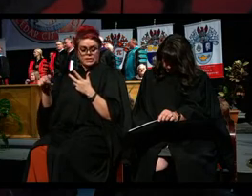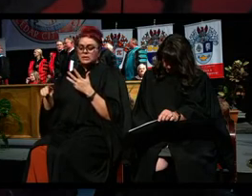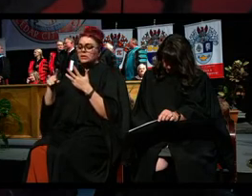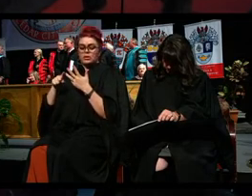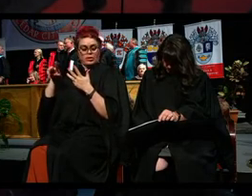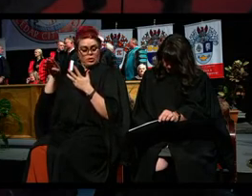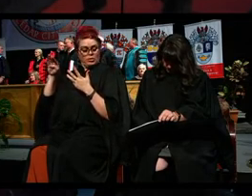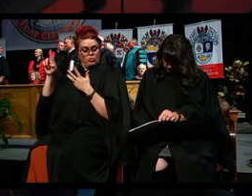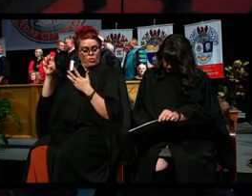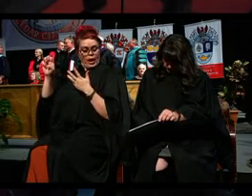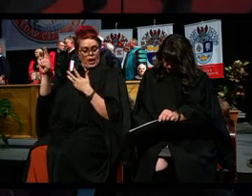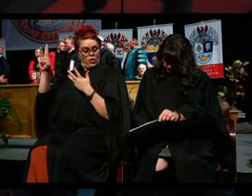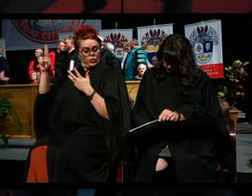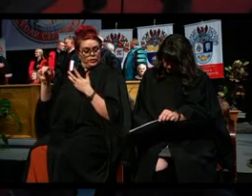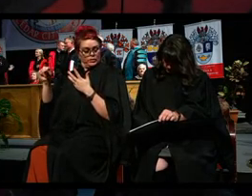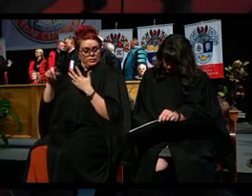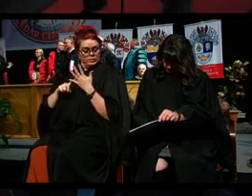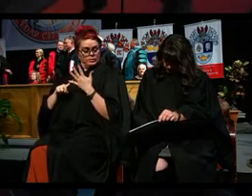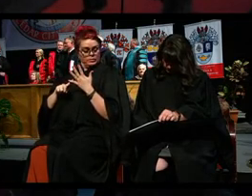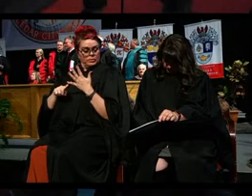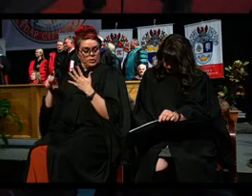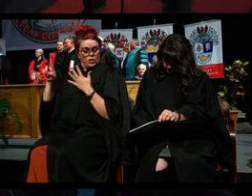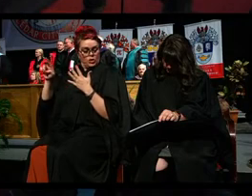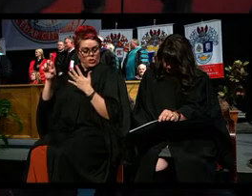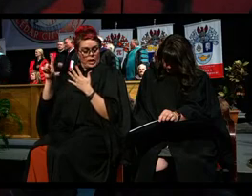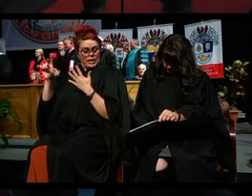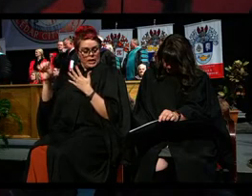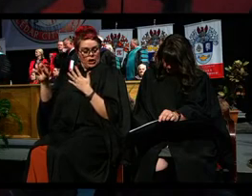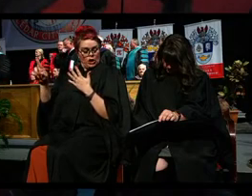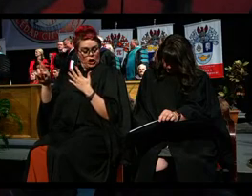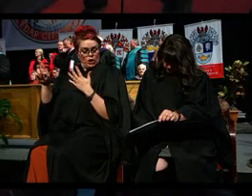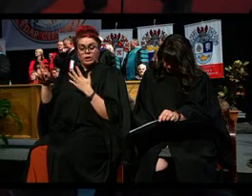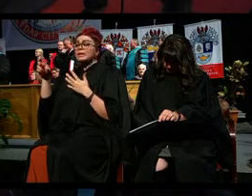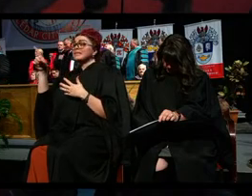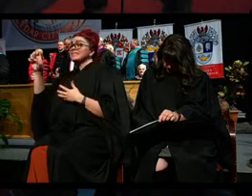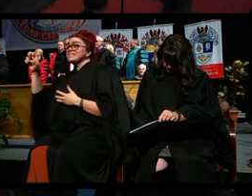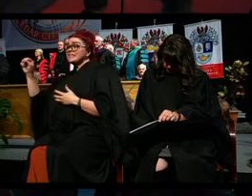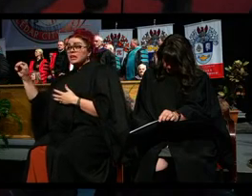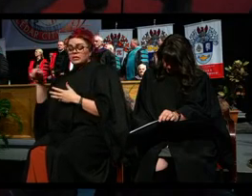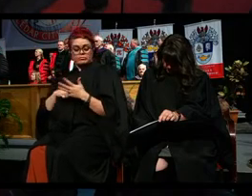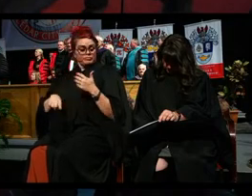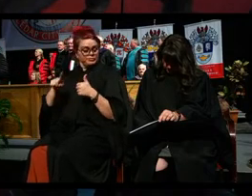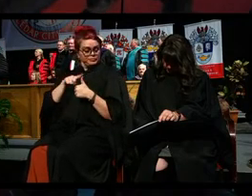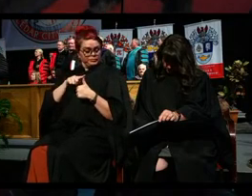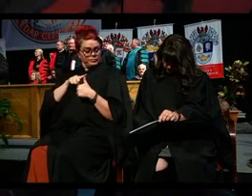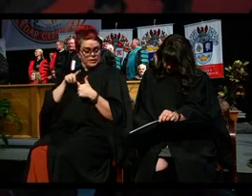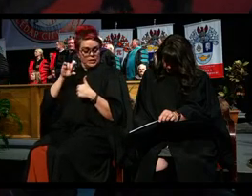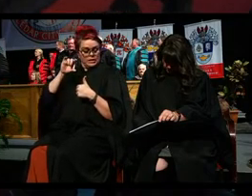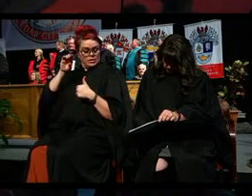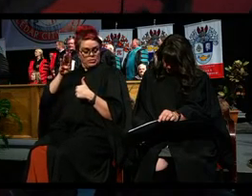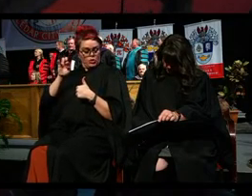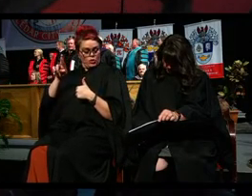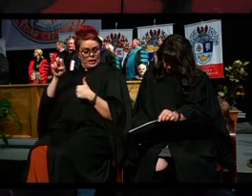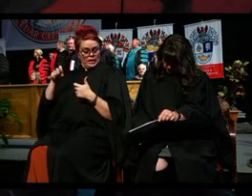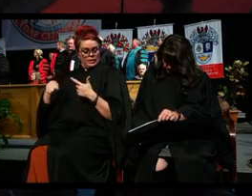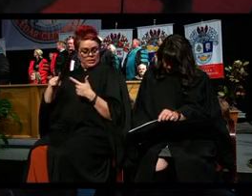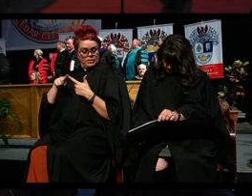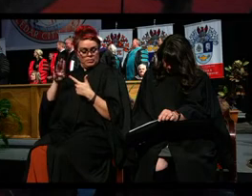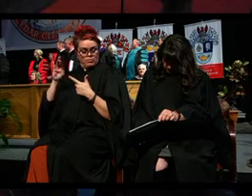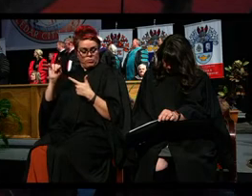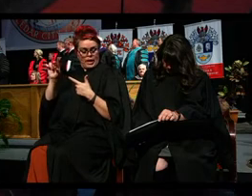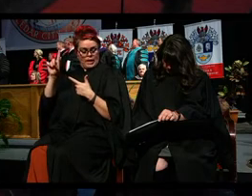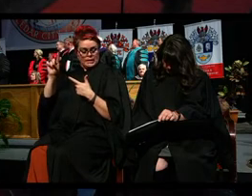and Maureen Redeker, and deans Jean Boreen, Jim Brandt, Tony Oliver, and Mary